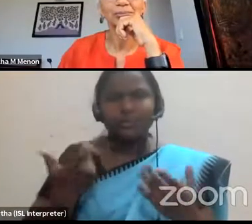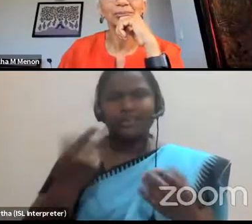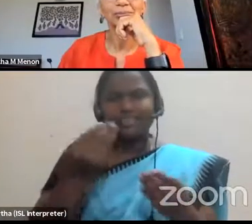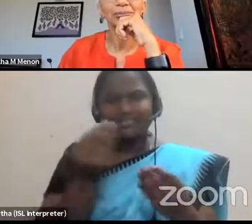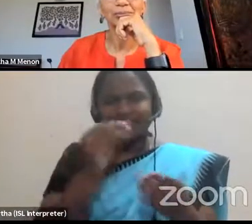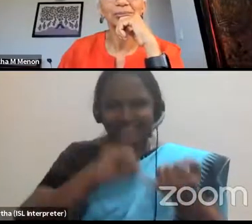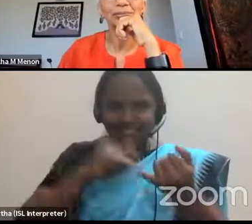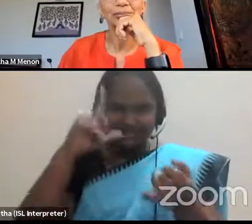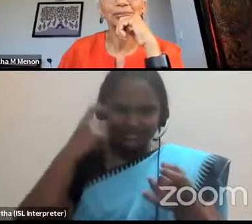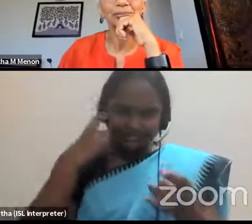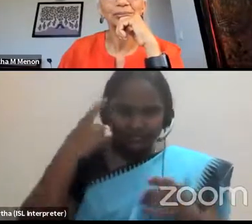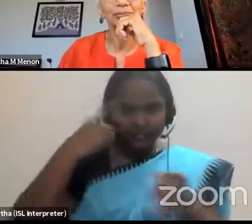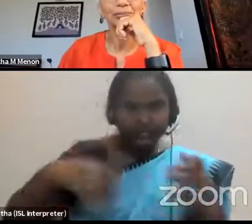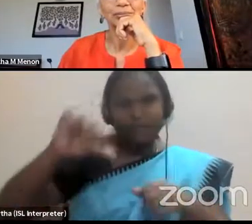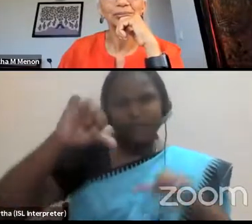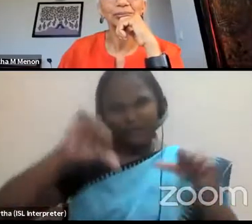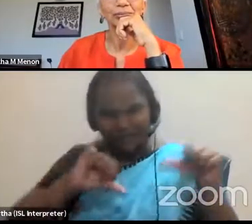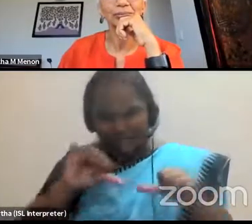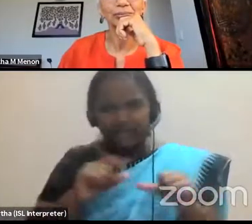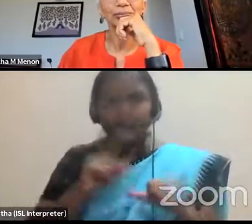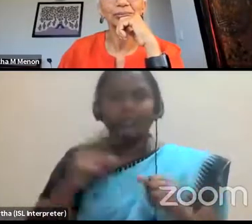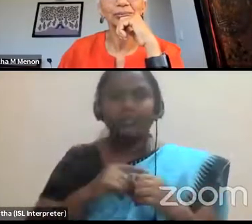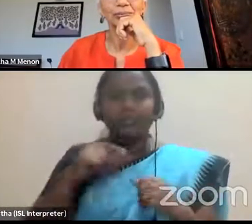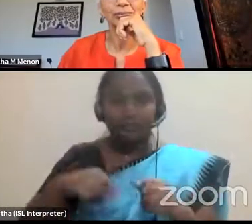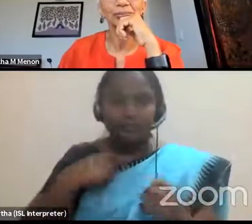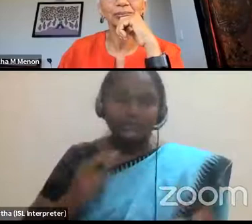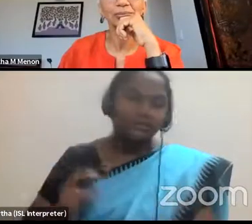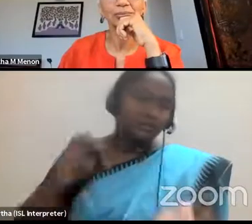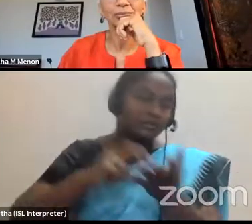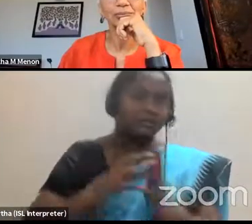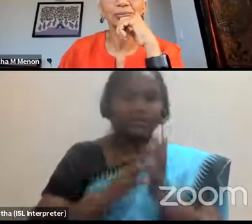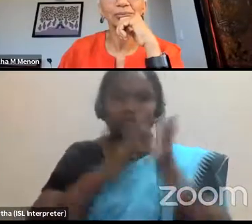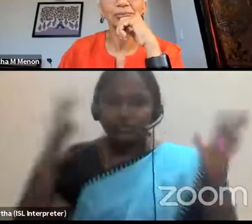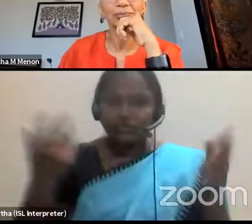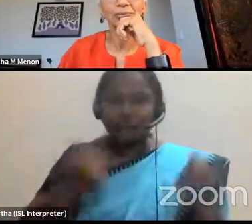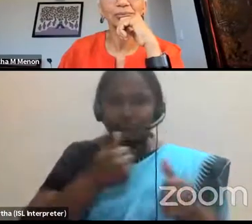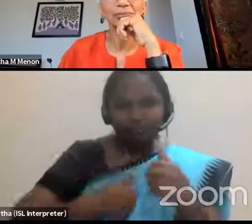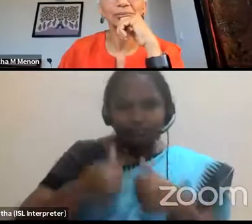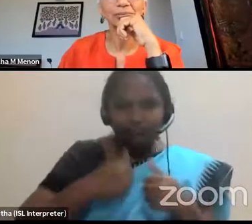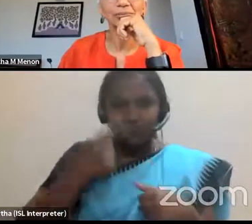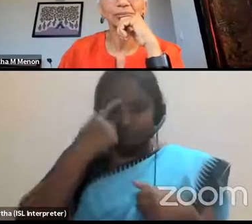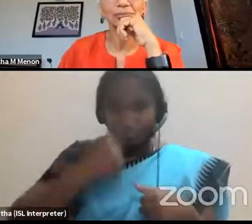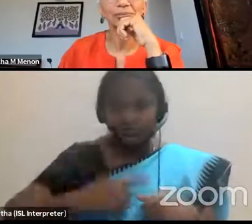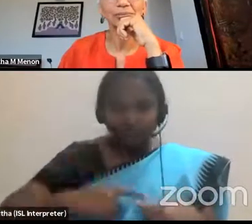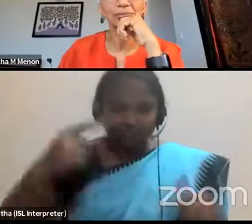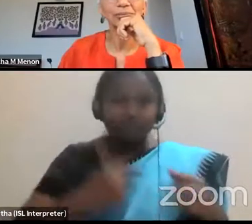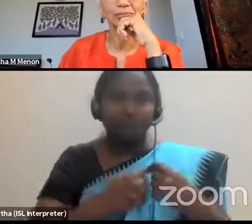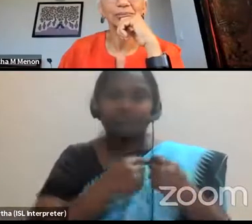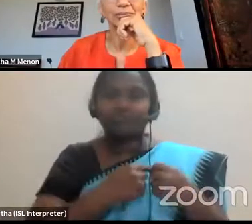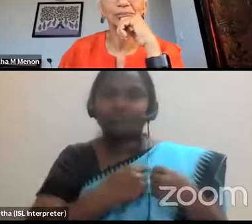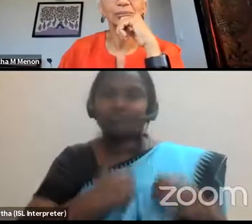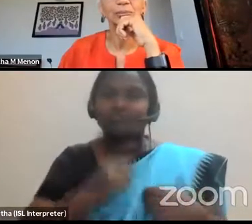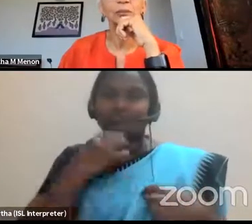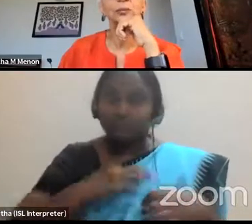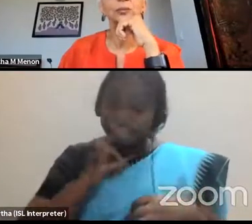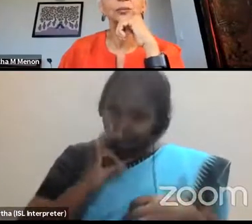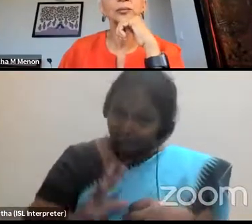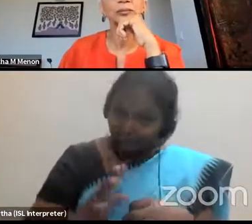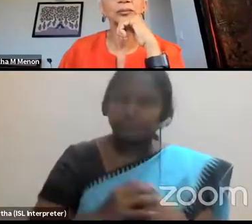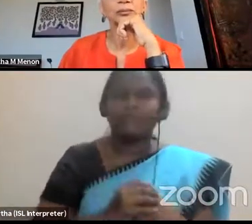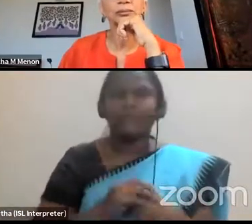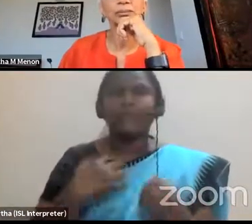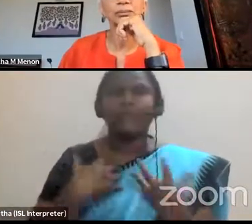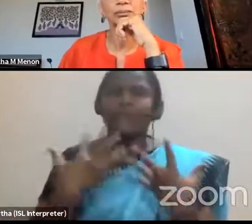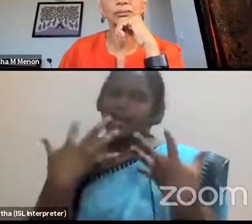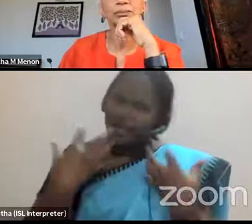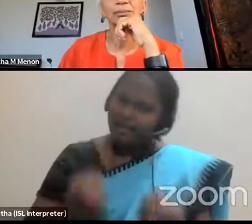slightly controversial figure, but he was standing so much taller than any other Indian artist that we had to have him. I had